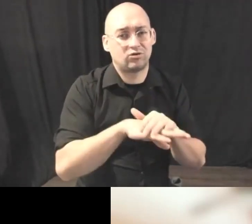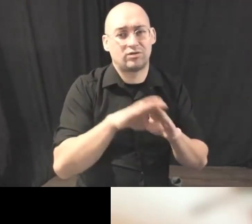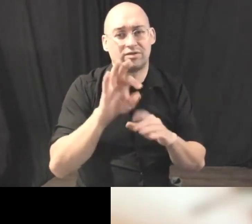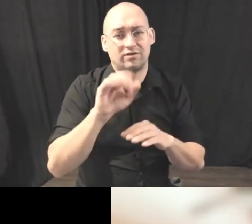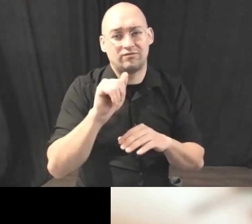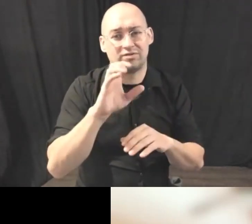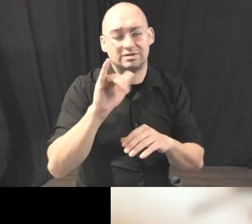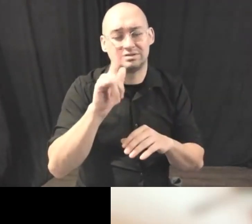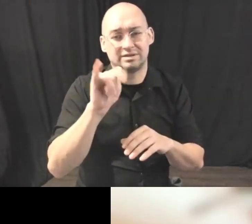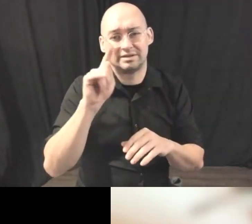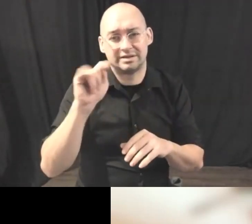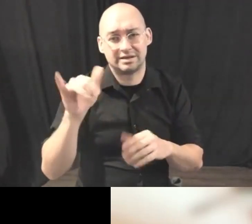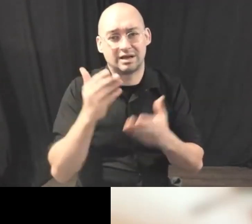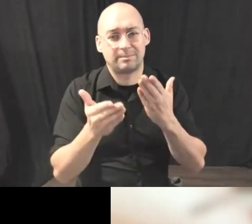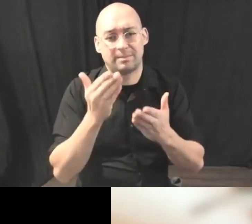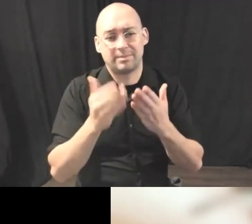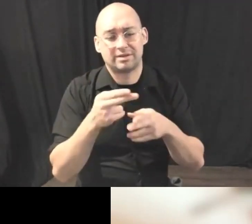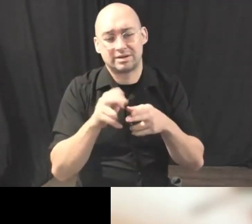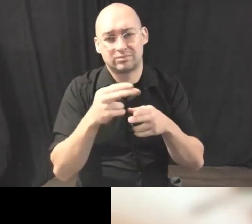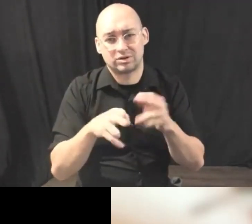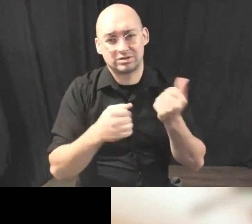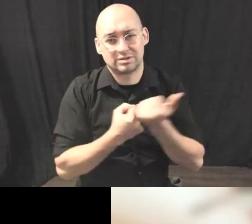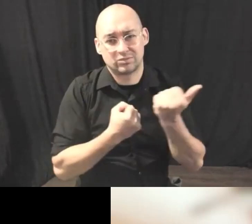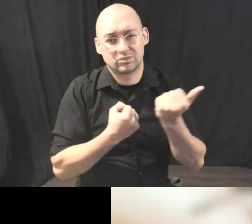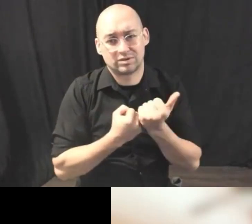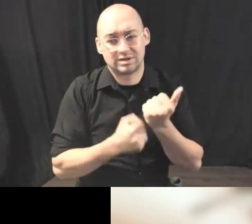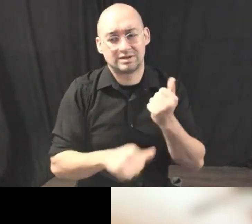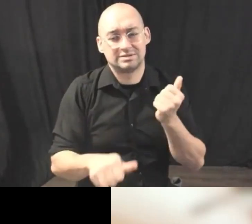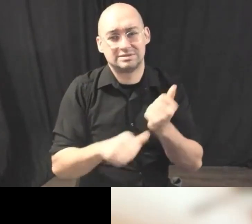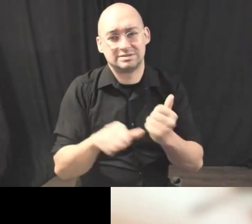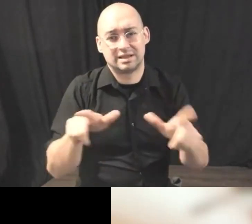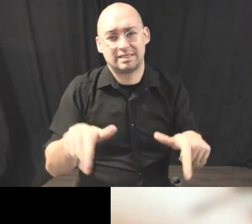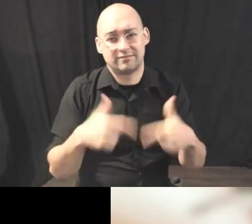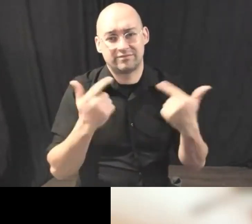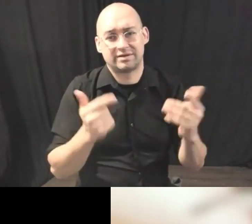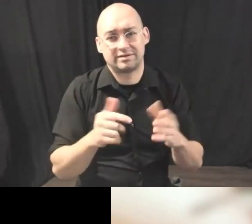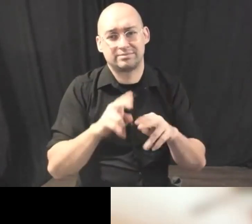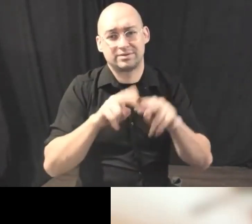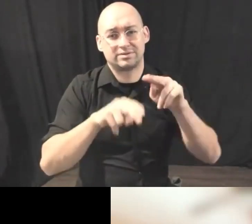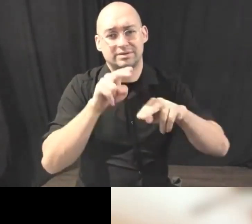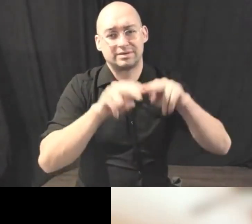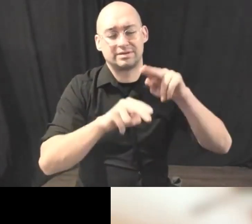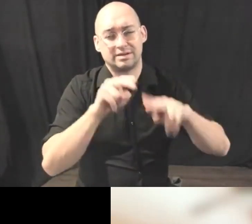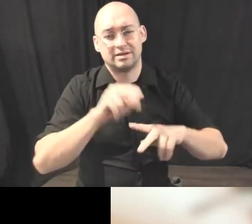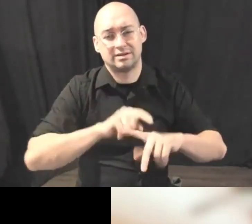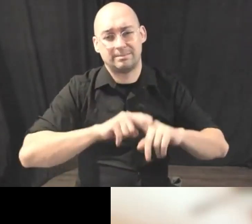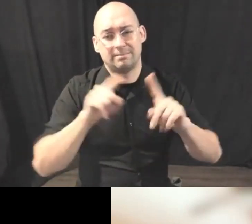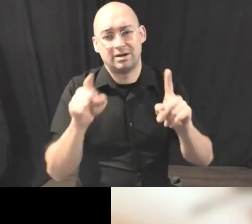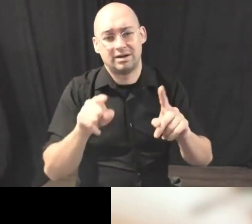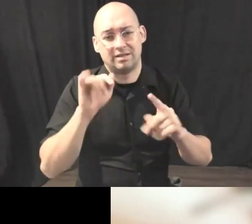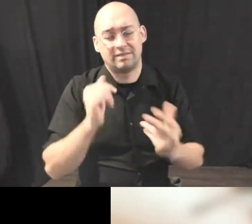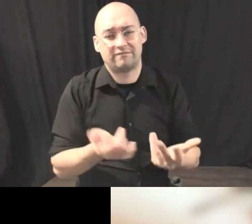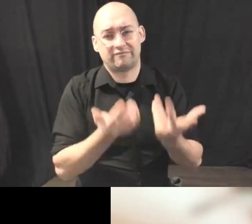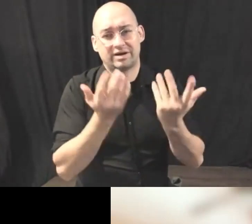temporarily need to be, get that support in an assisted living facility or a skilled nursing facility. But the fire shouldn't,